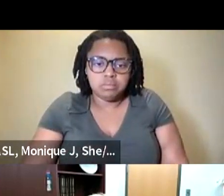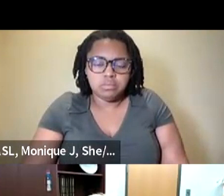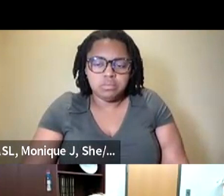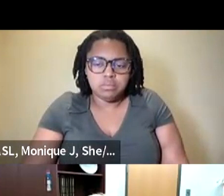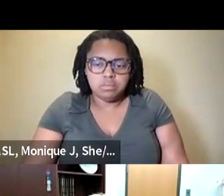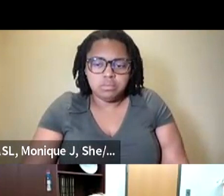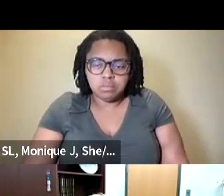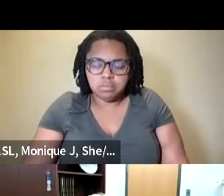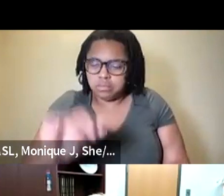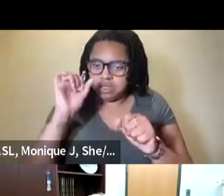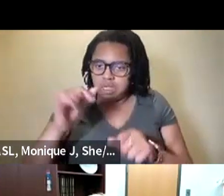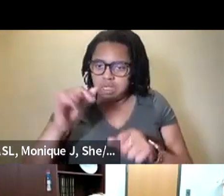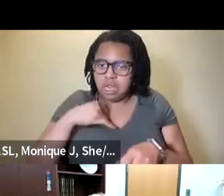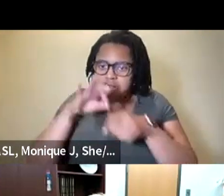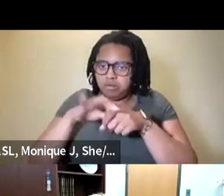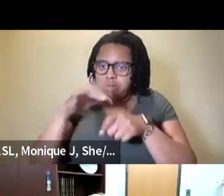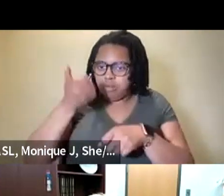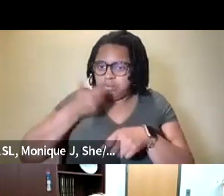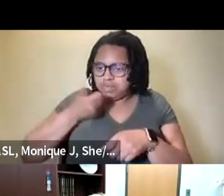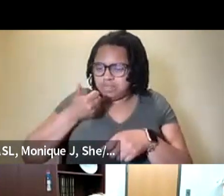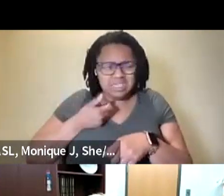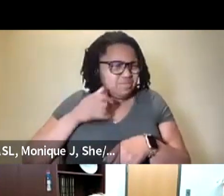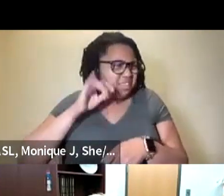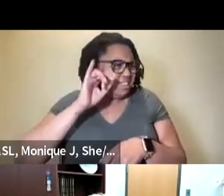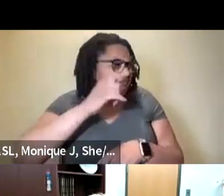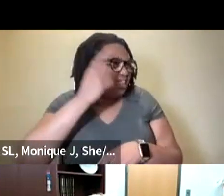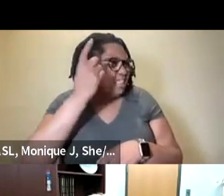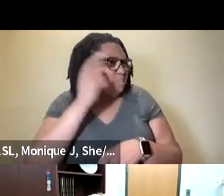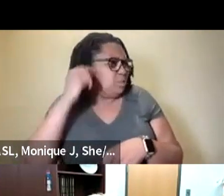Can I vote for myself? Is that a thing?